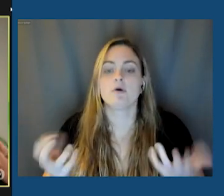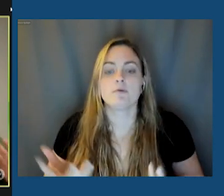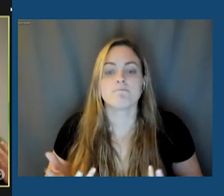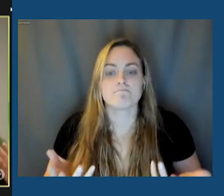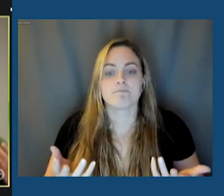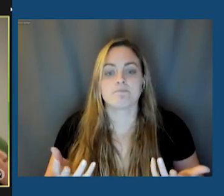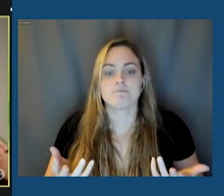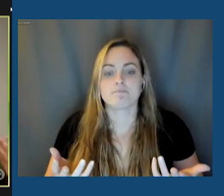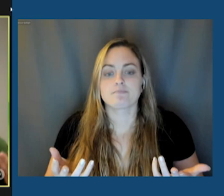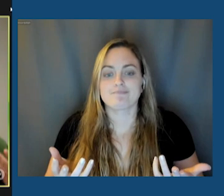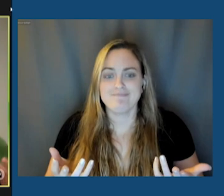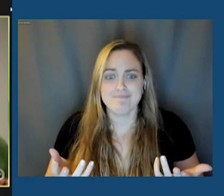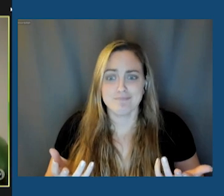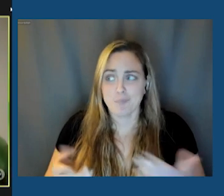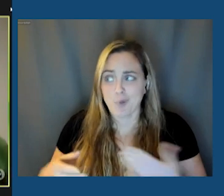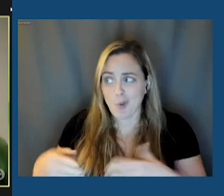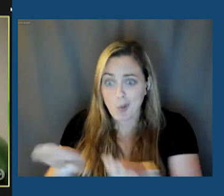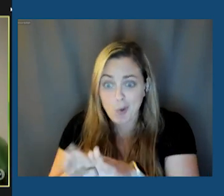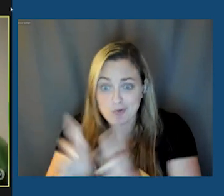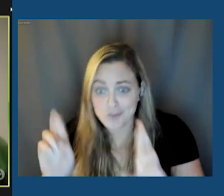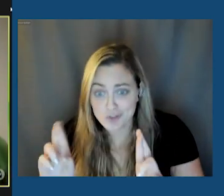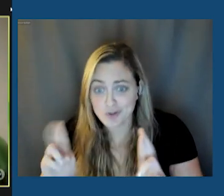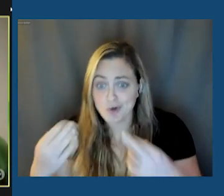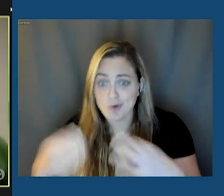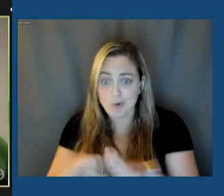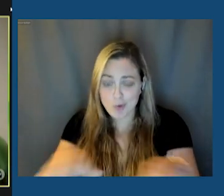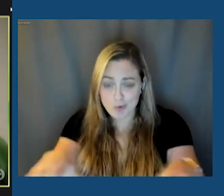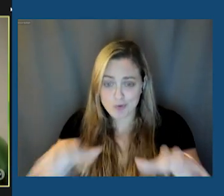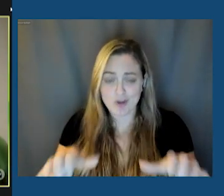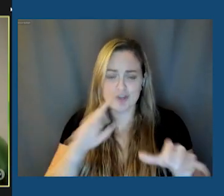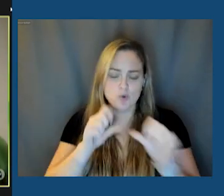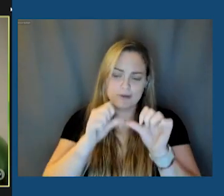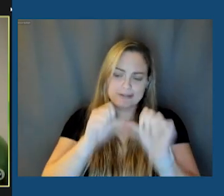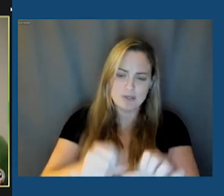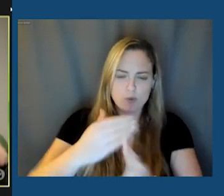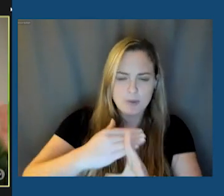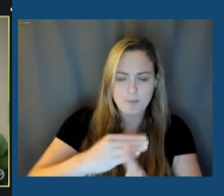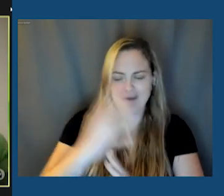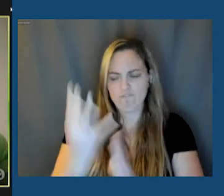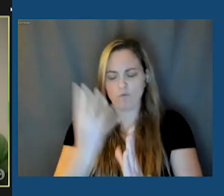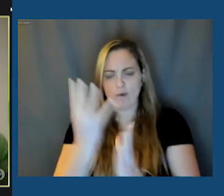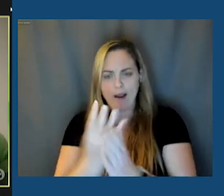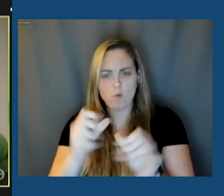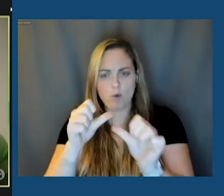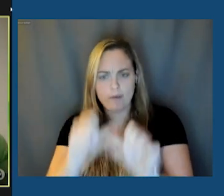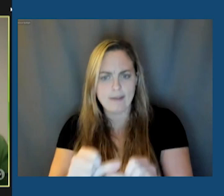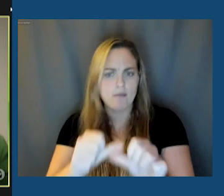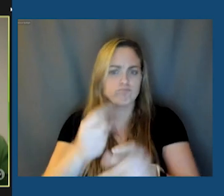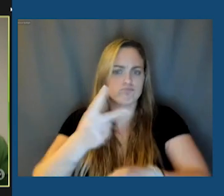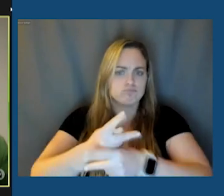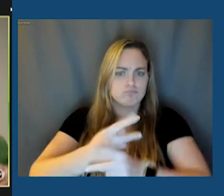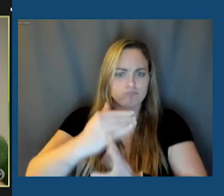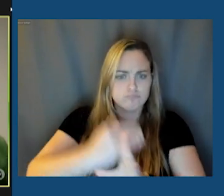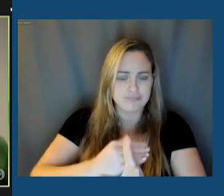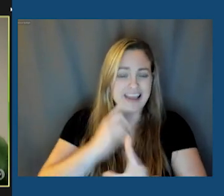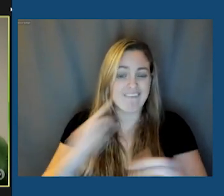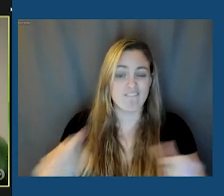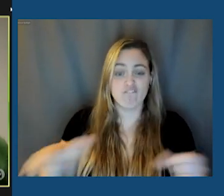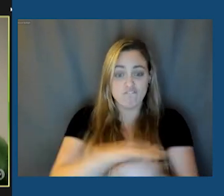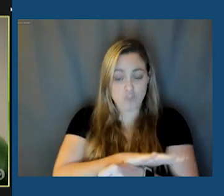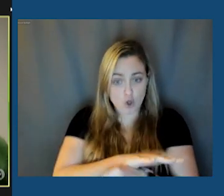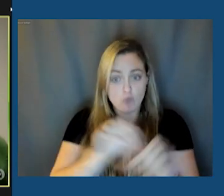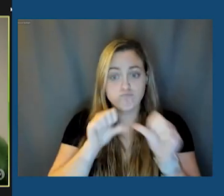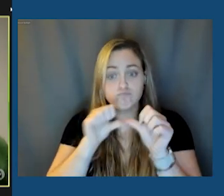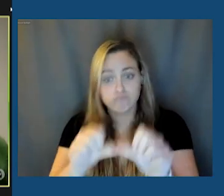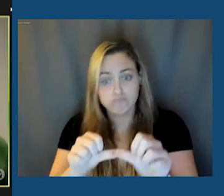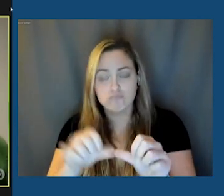A closed refrigerator, closed freezer will maintain its temperature for about 4 hours. If it's full, a full fridge will maintain temperature